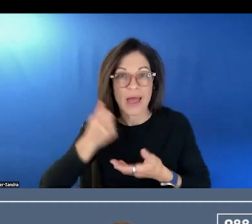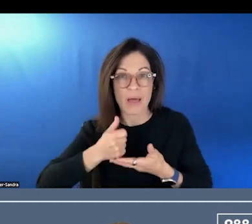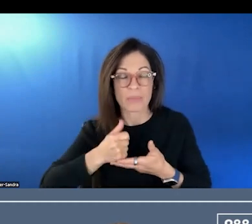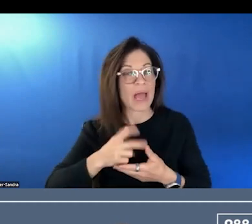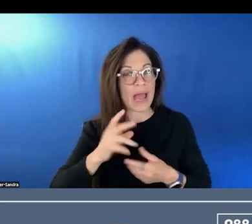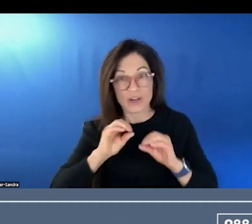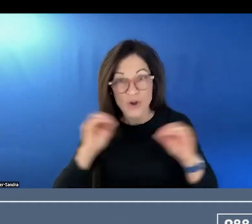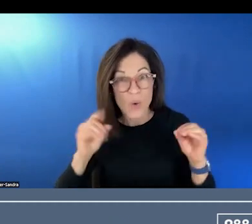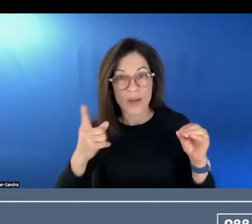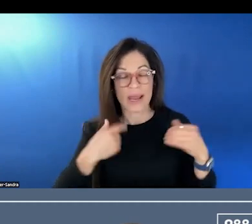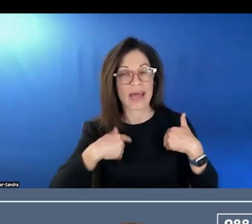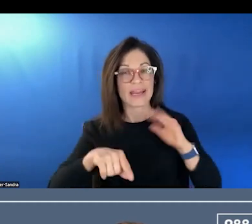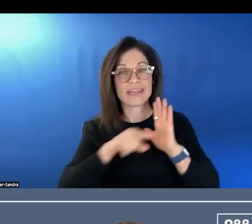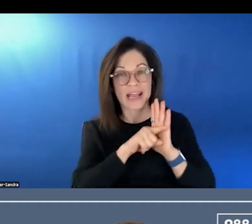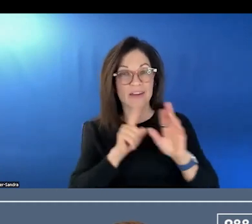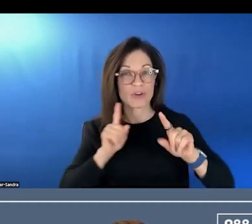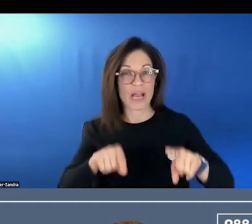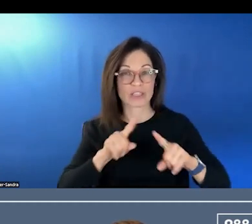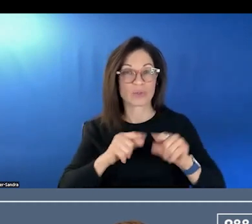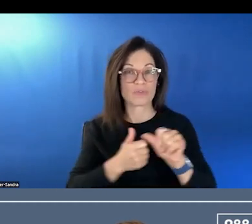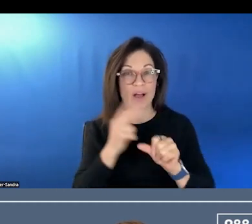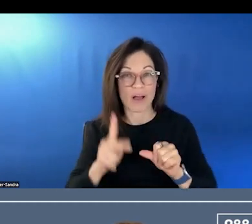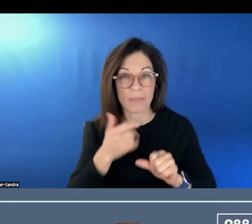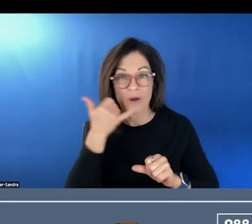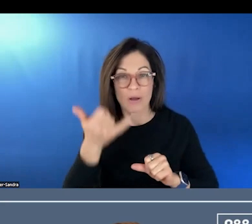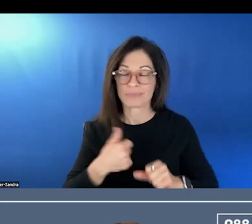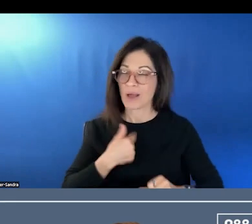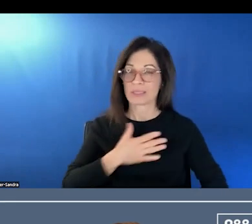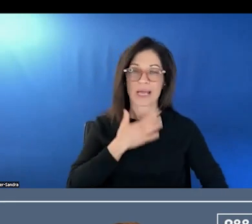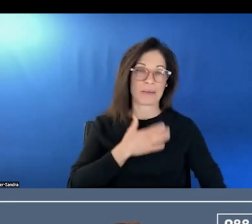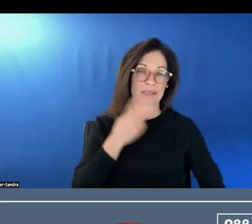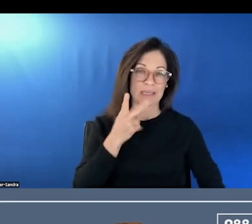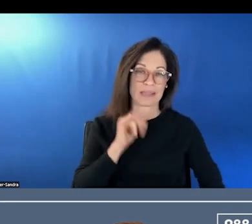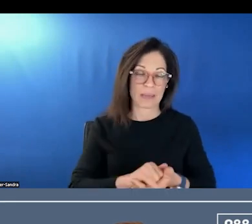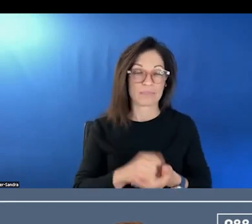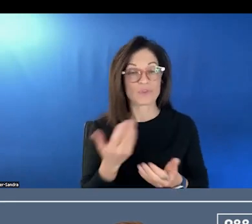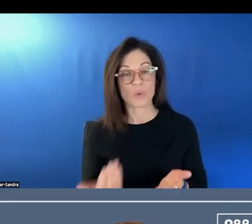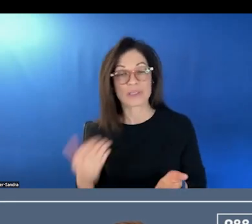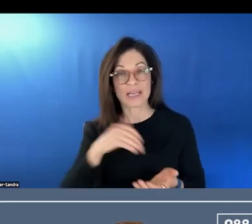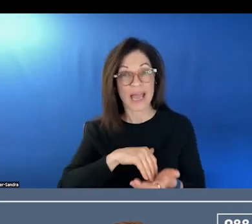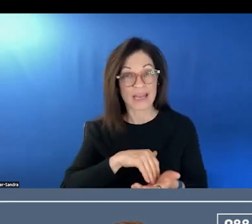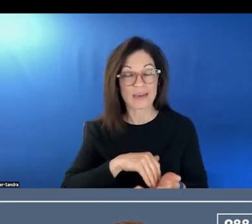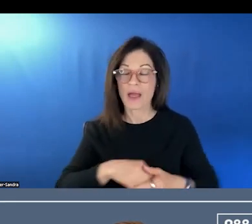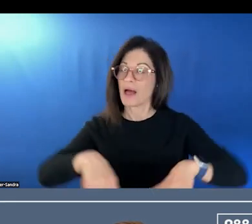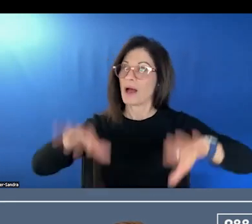really glad to see that highlighted. So, once again, just a fantastic